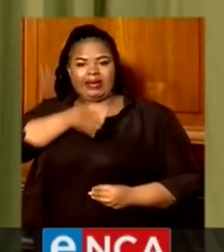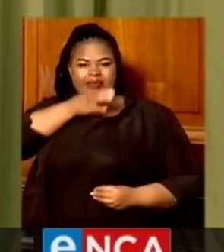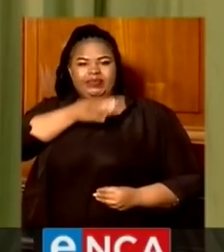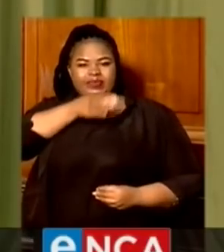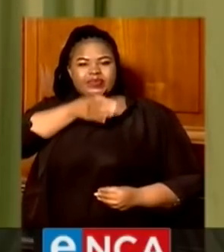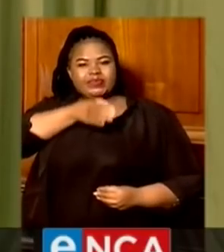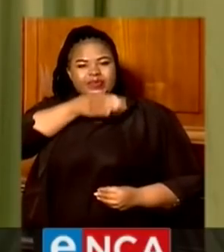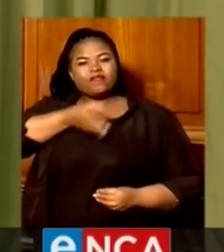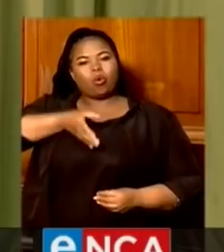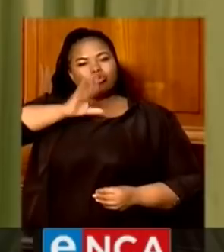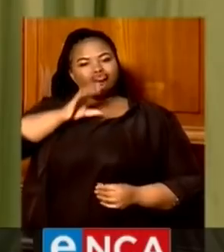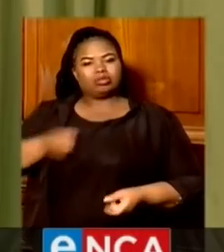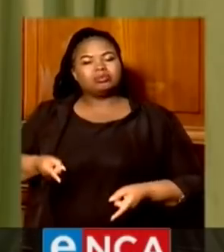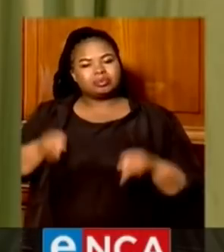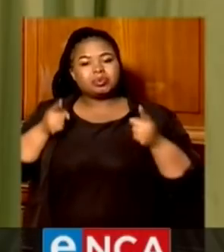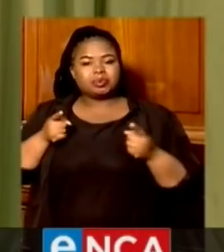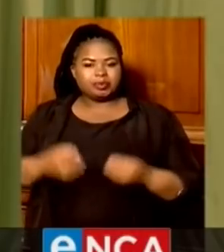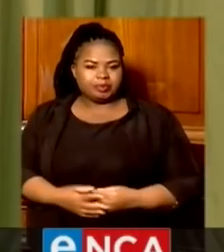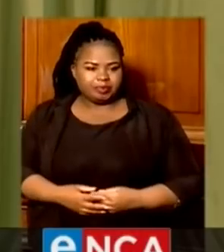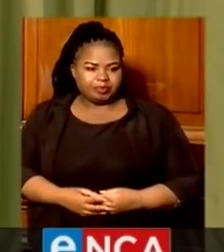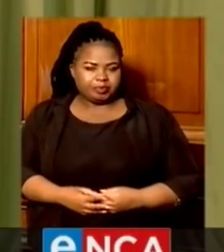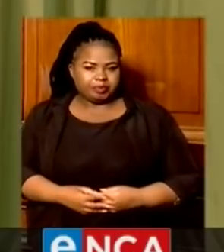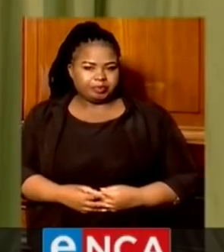alcohol in terms of the damage to various organs.